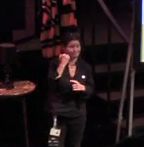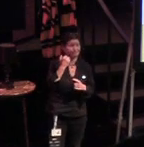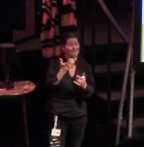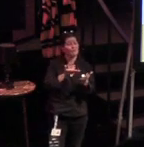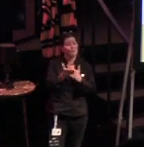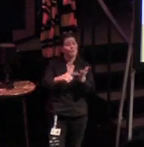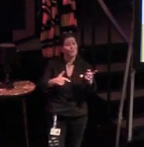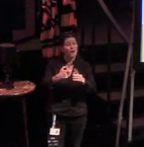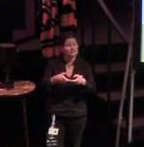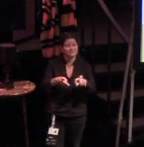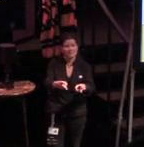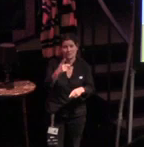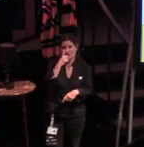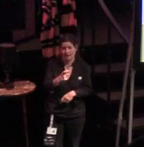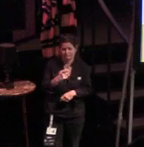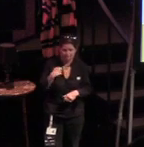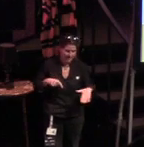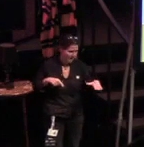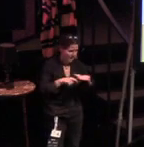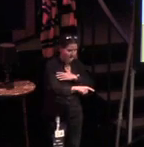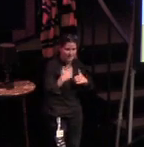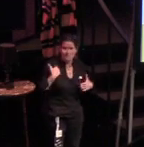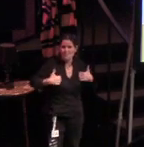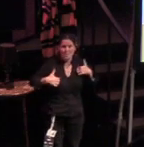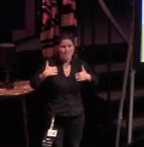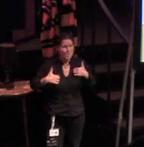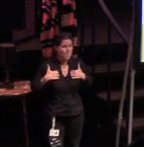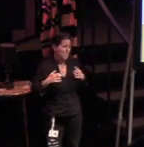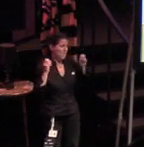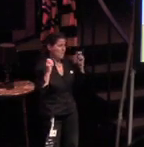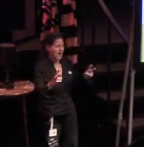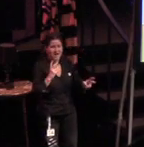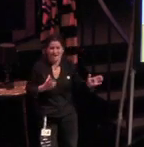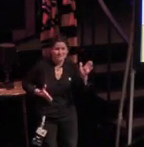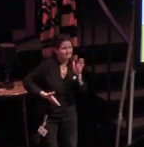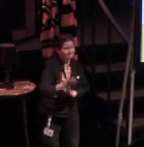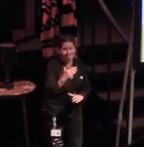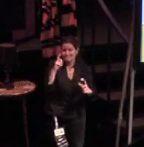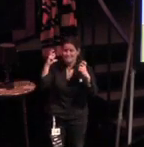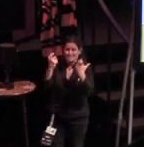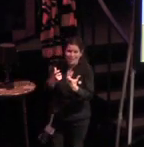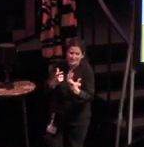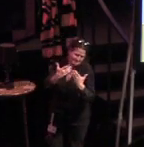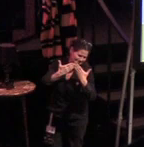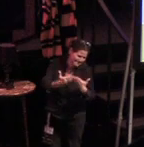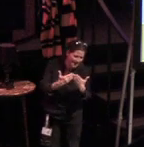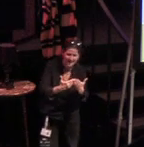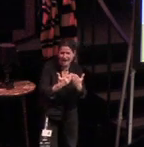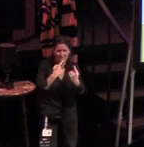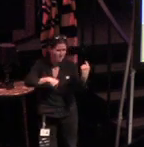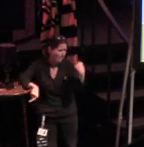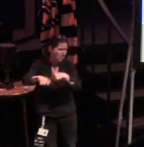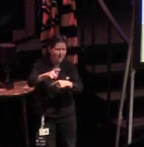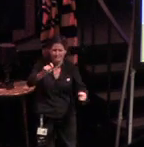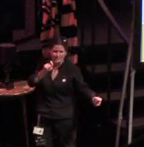and I was out of sight and I was like okay I'm gonna go to college I'm gonna you know I'm gonna studying to be a psychologist I'm gonna